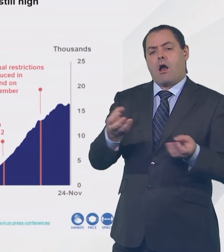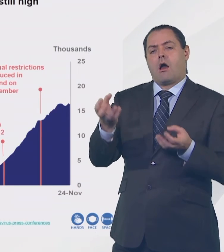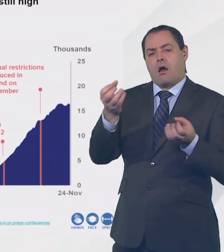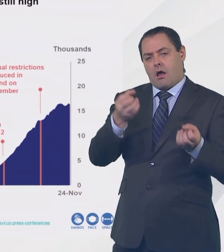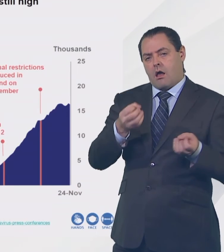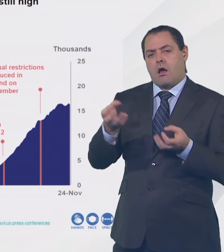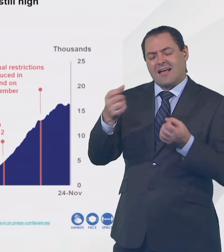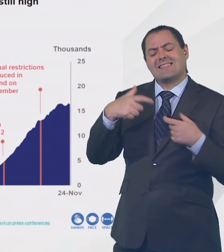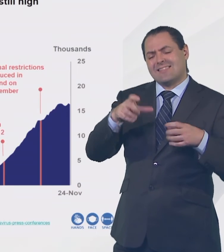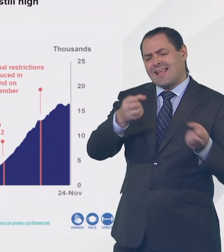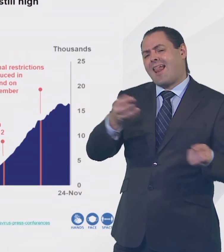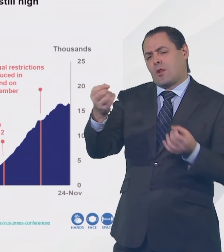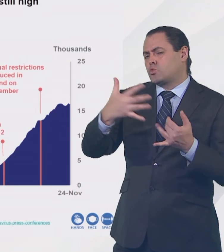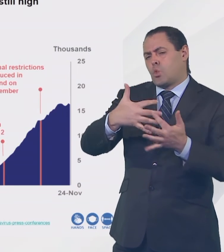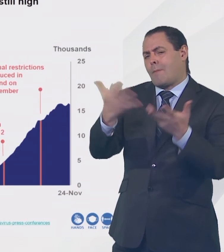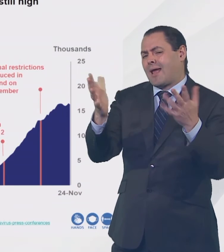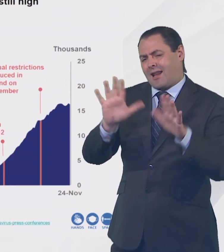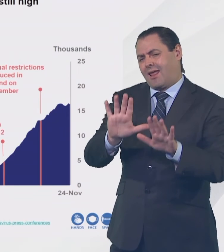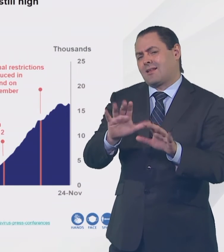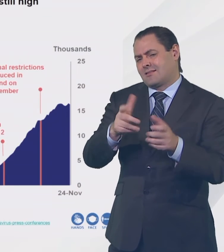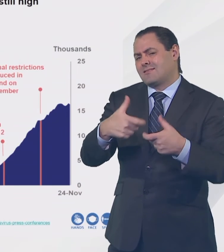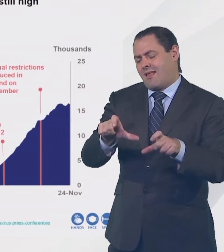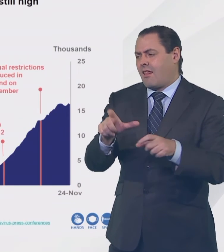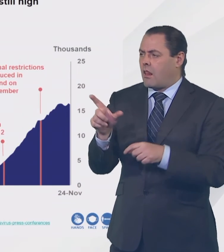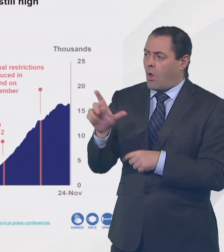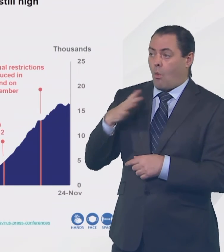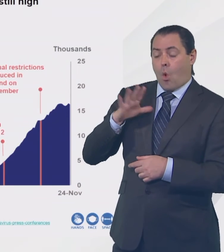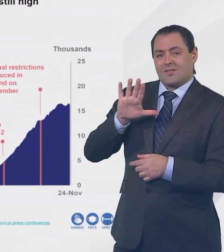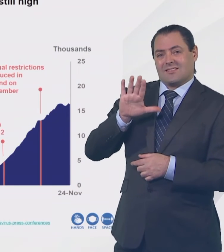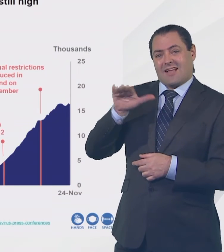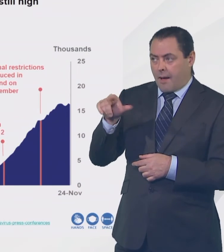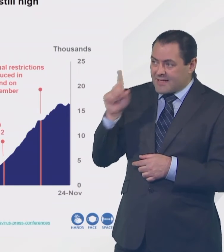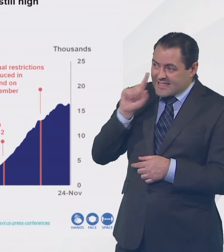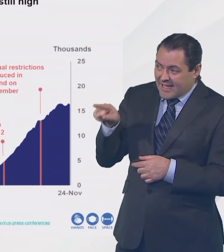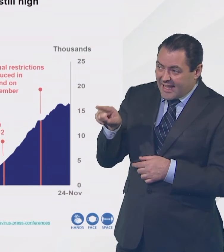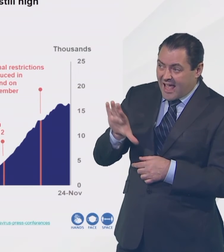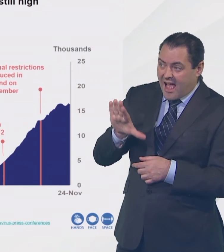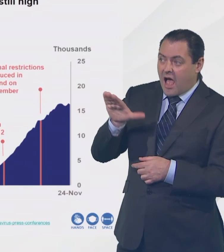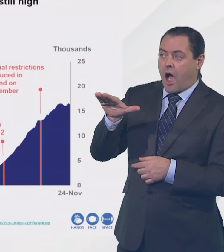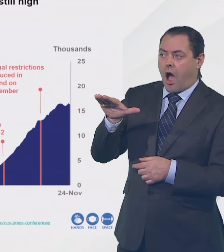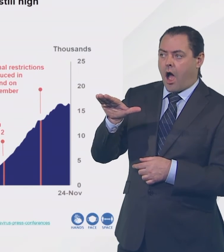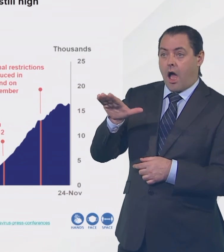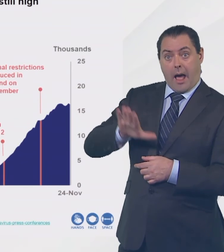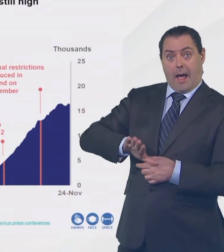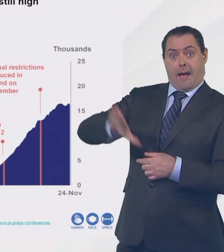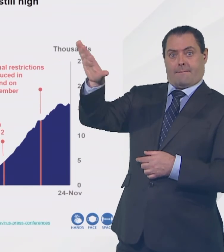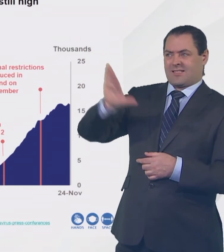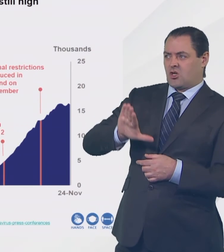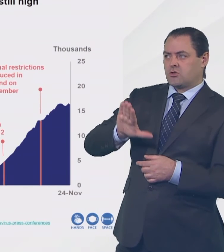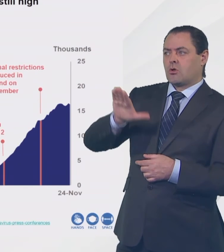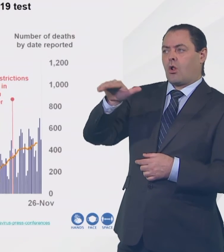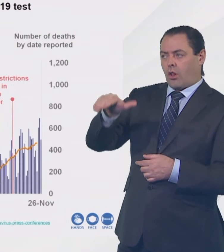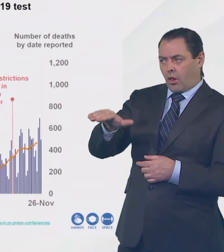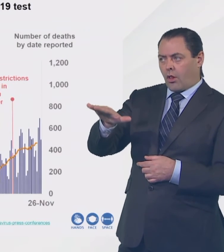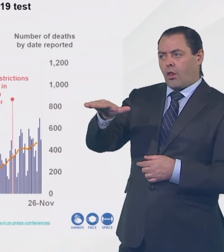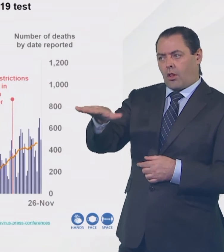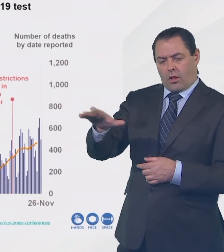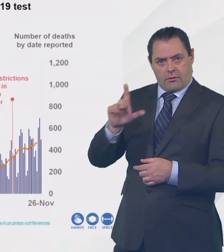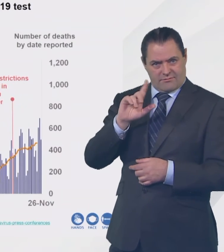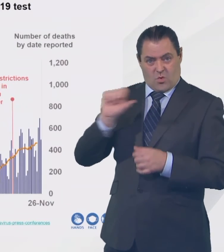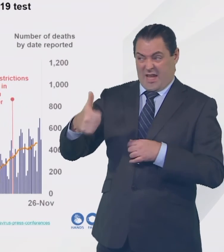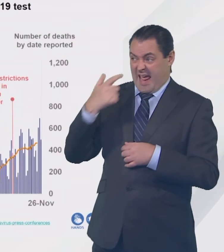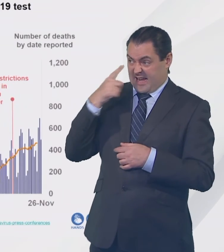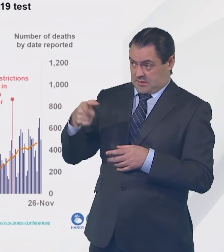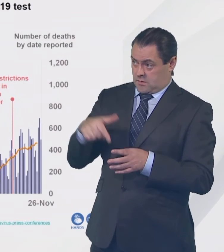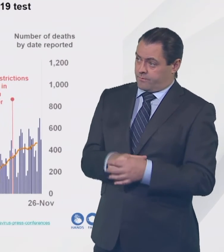high level. We need to see that start coming down, but you can see this is flattened. It's no longer going up. Next slide,